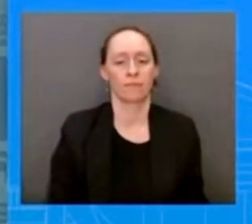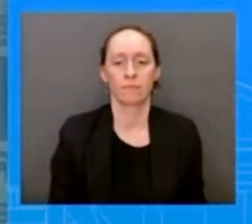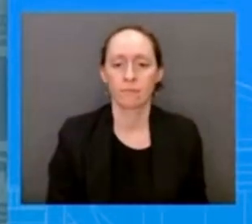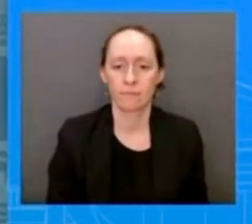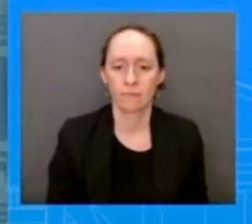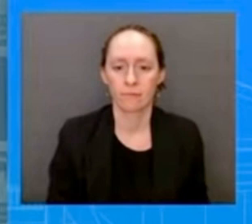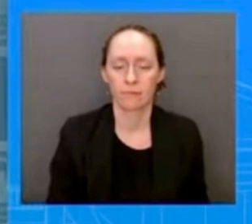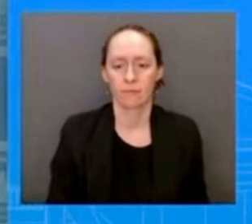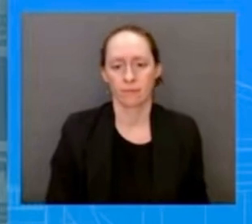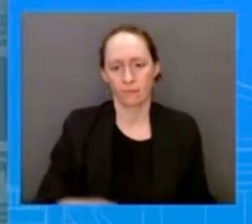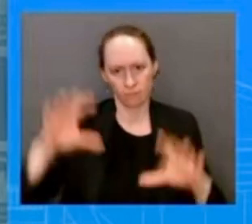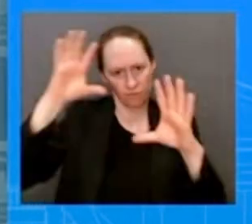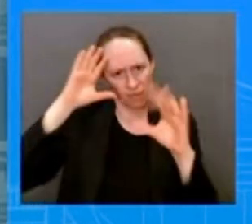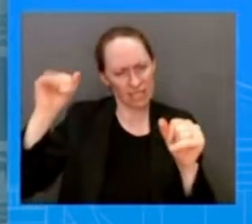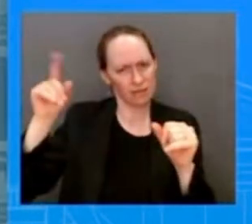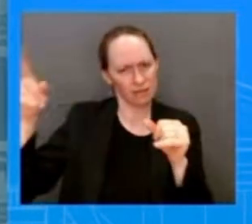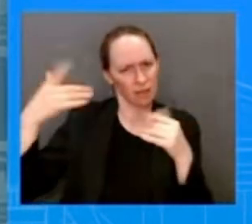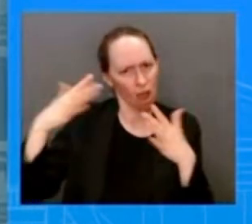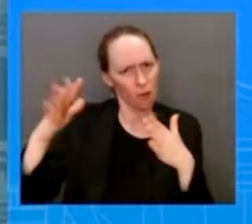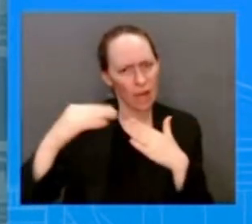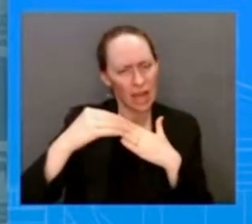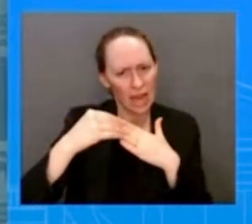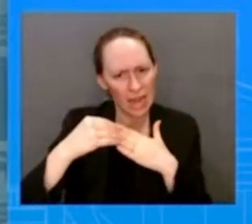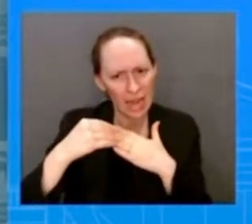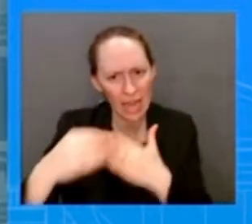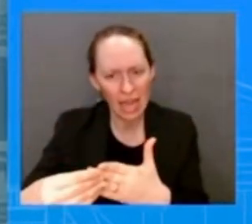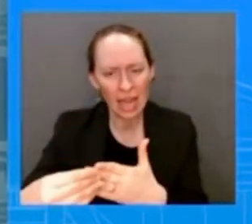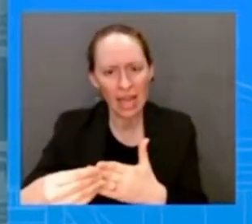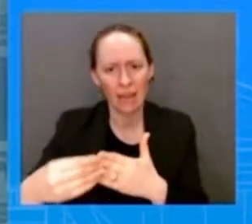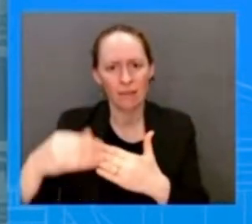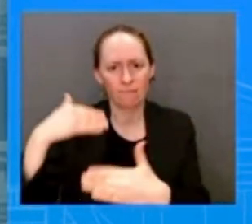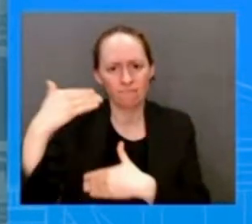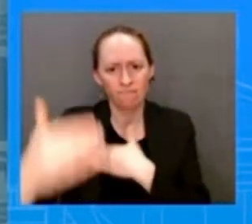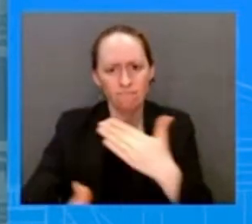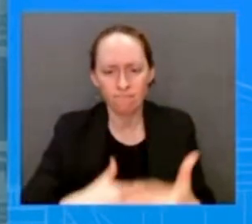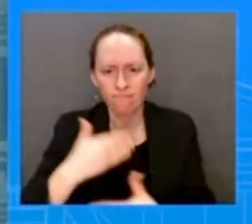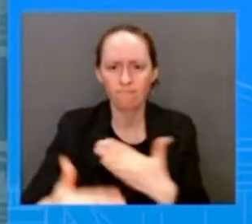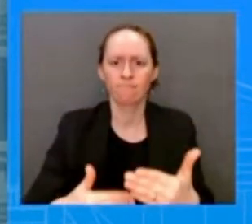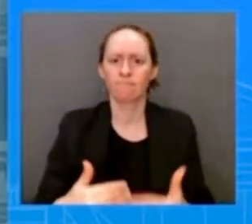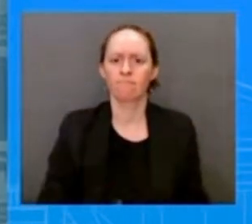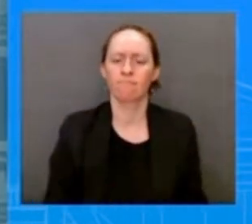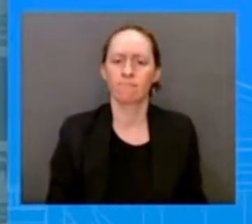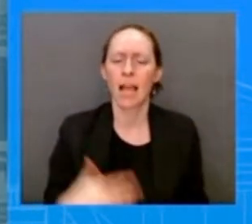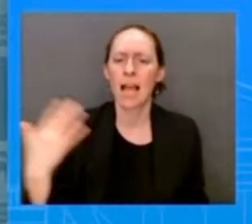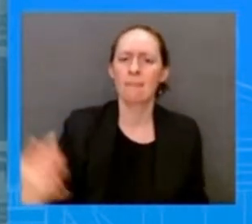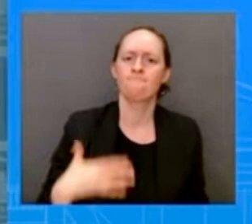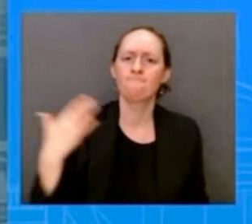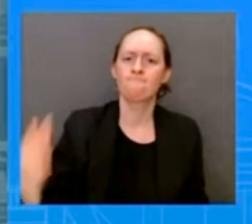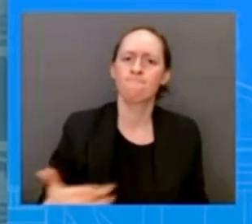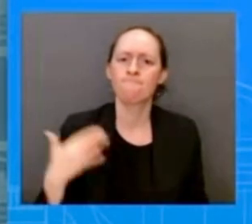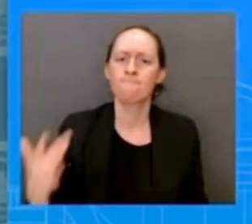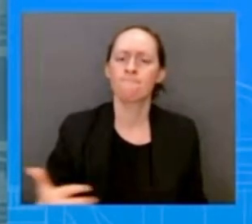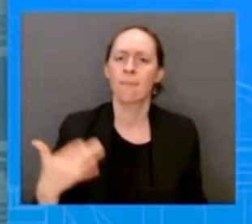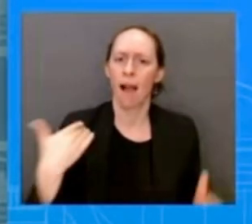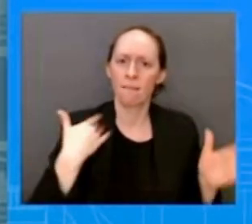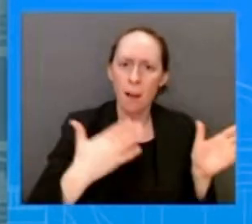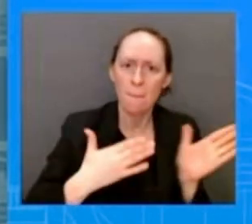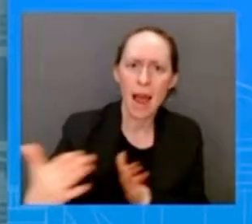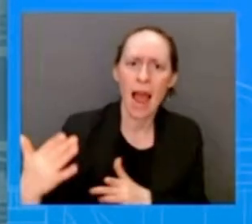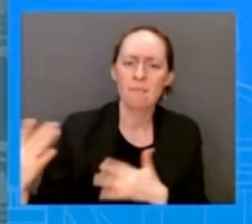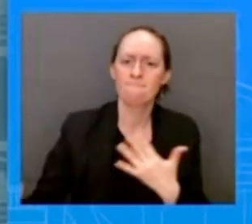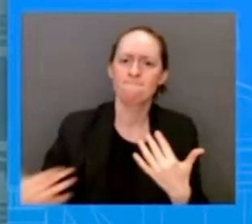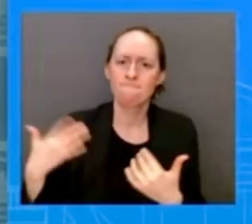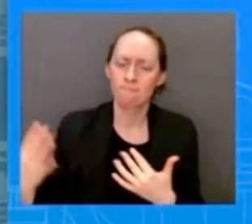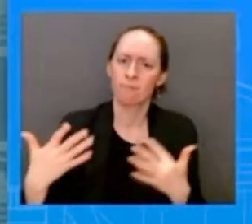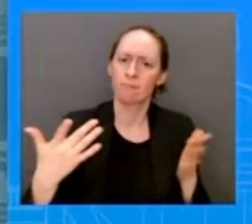forward historic plans to make sure that there's public safety is a priority, to make sure that law enforcement are